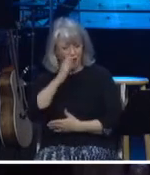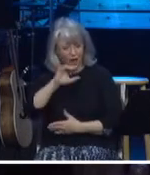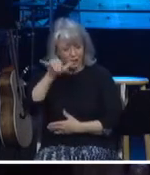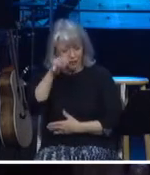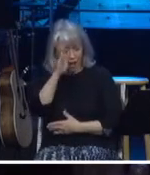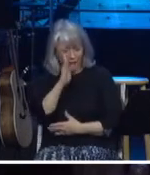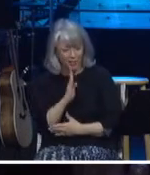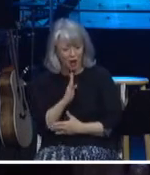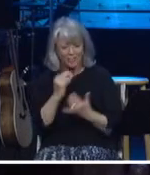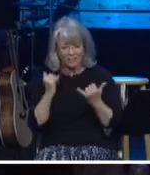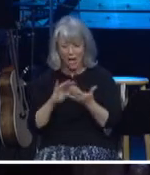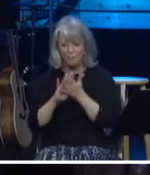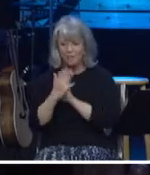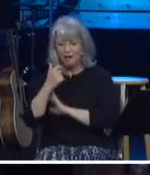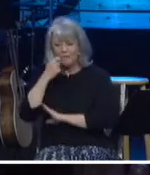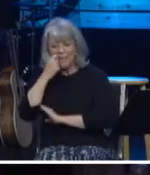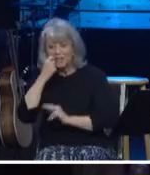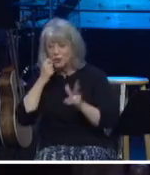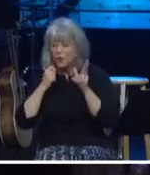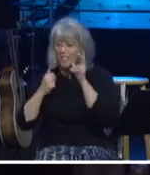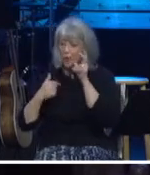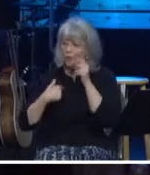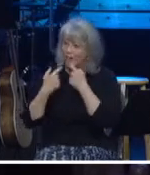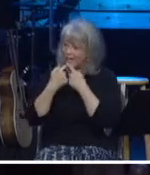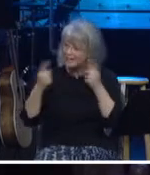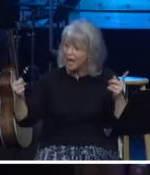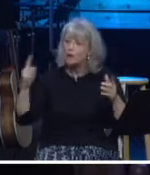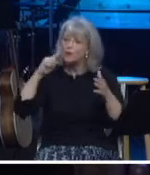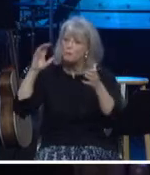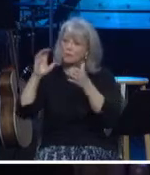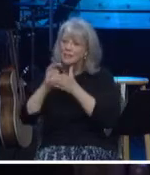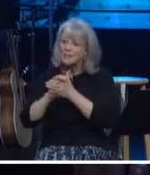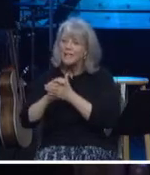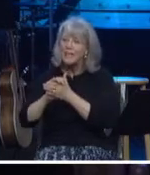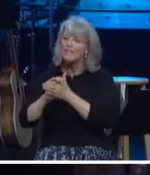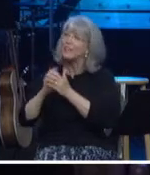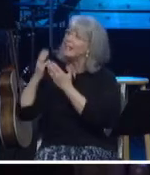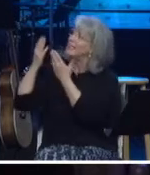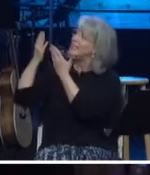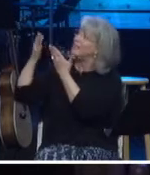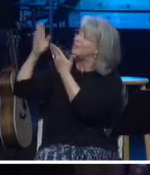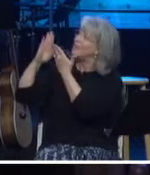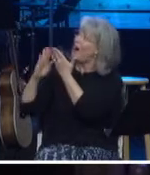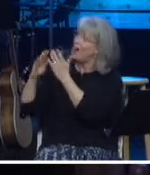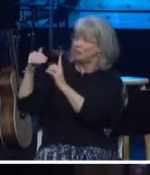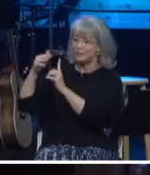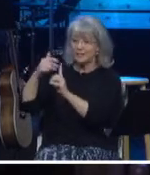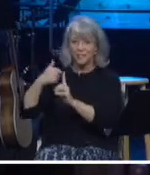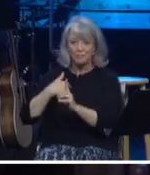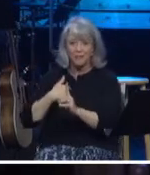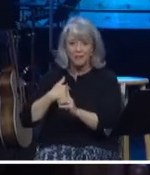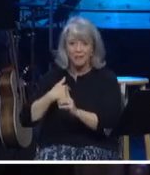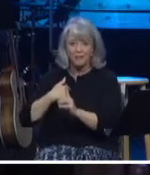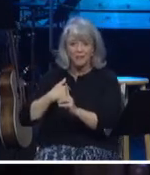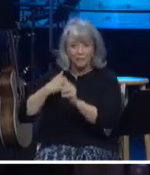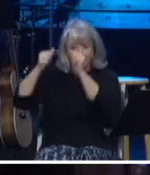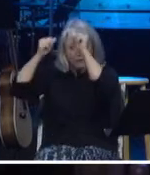flesh. You hear my words, you believe him who sent me, you believe the